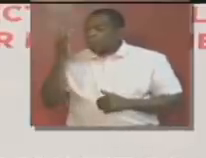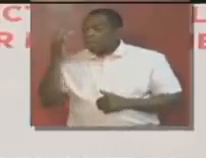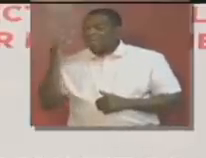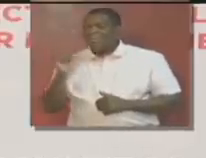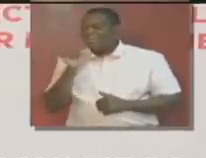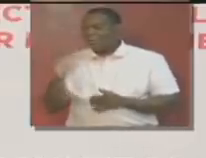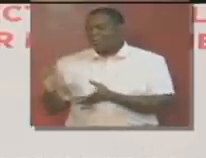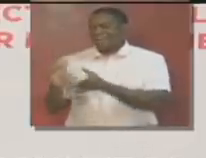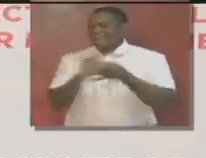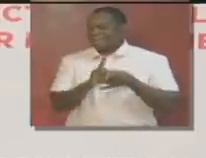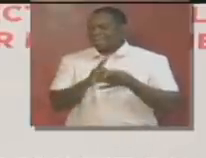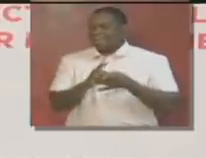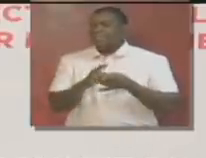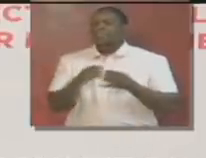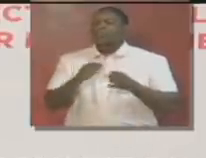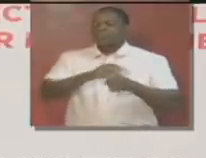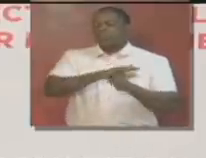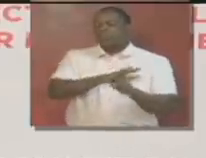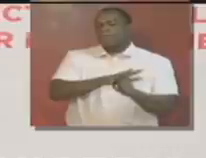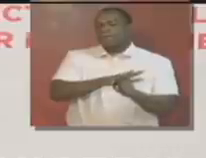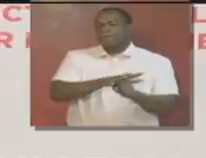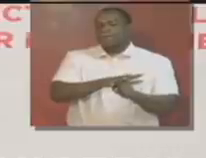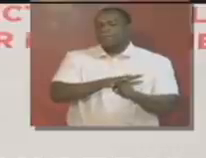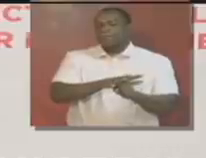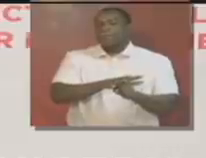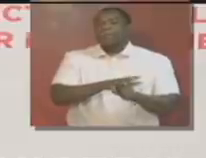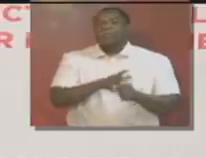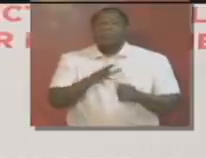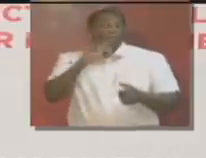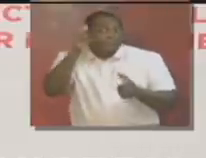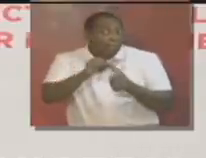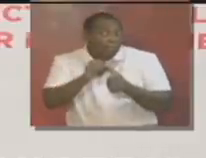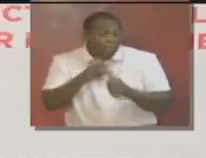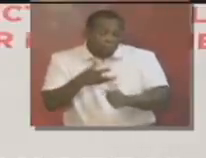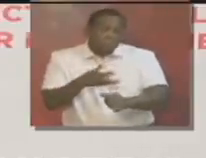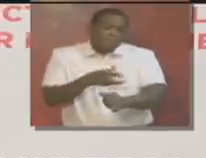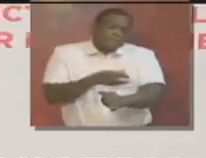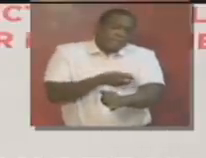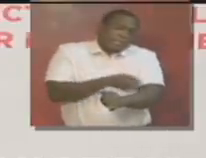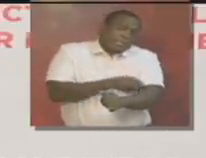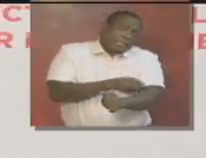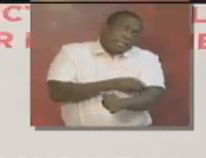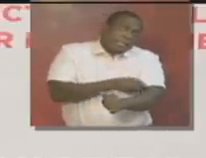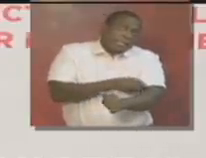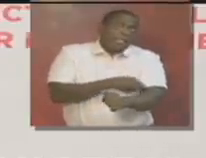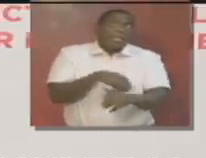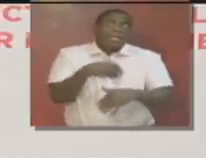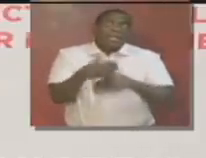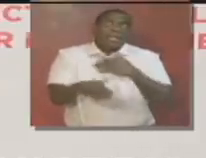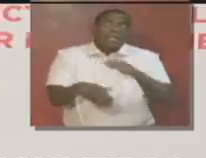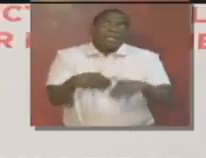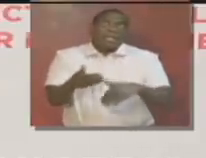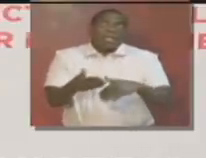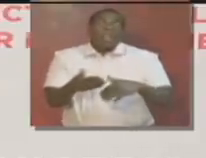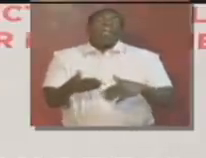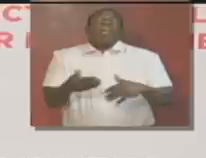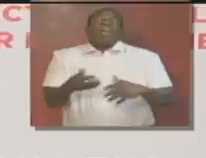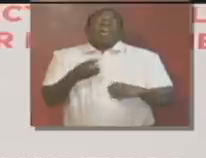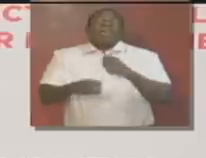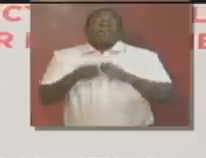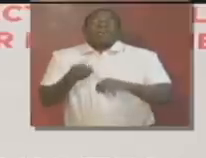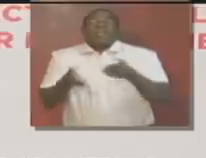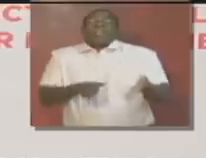even though you may have an effect immediately after or soon after having a vaccine, it doesn't mean it is caused by the